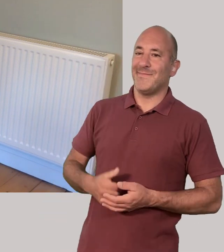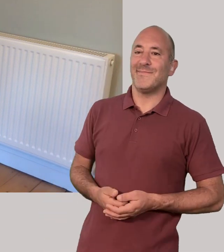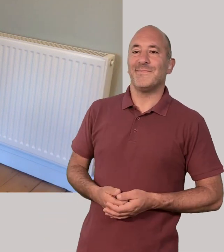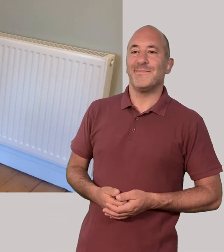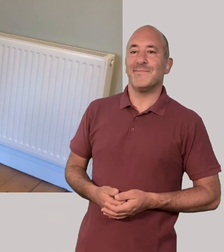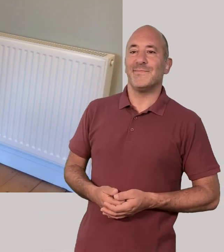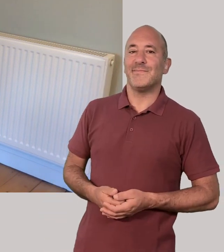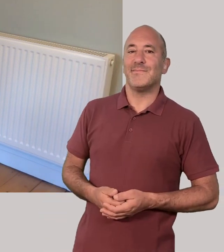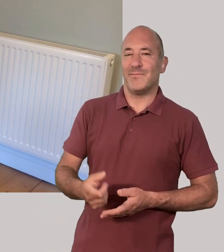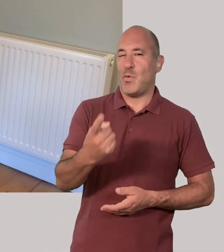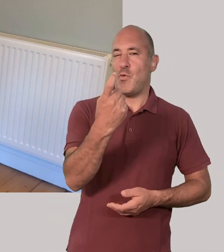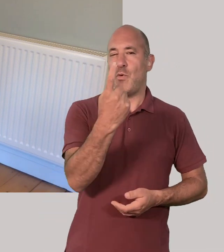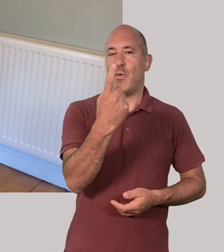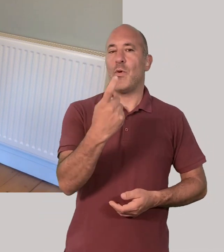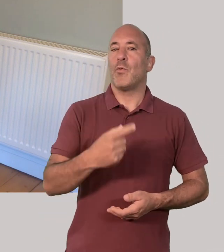One more.